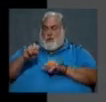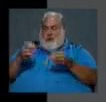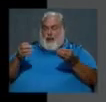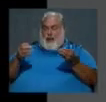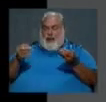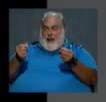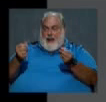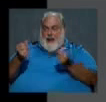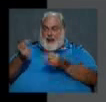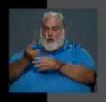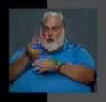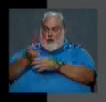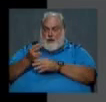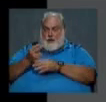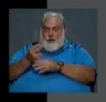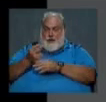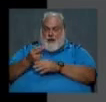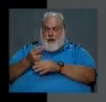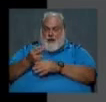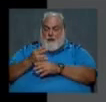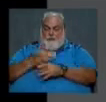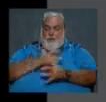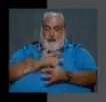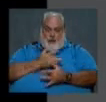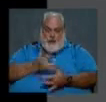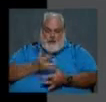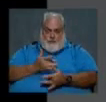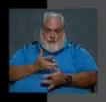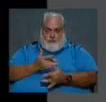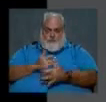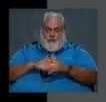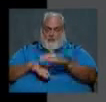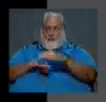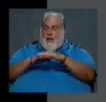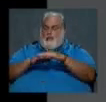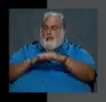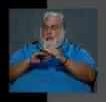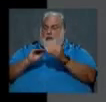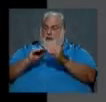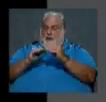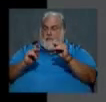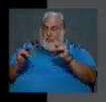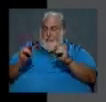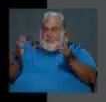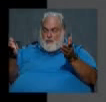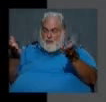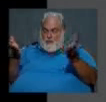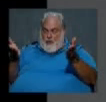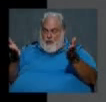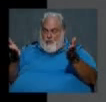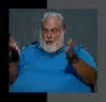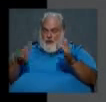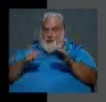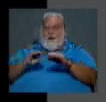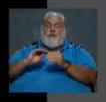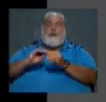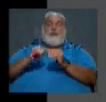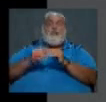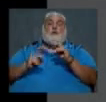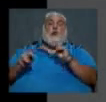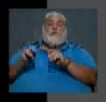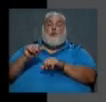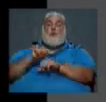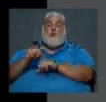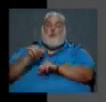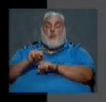pattern, the maximum number of individuals proposed to be served, the number of employees proposed, and the type of services